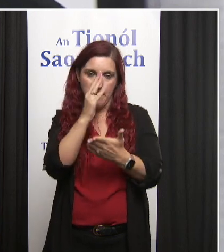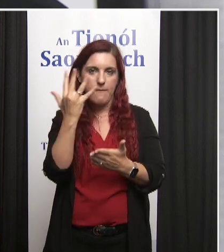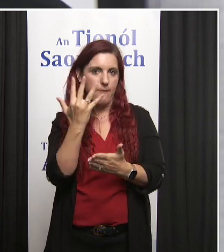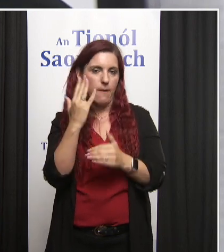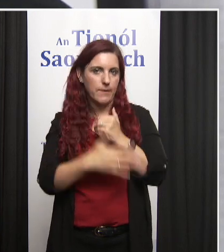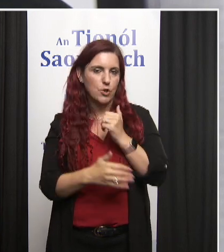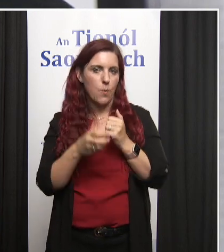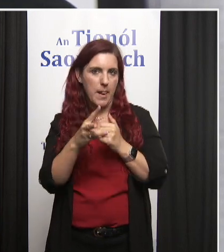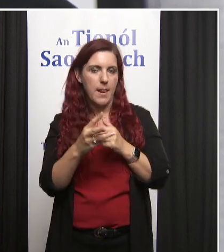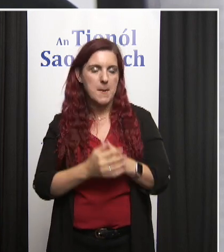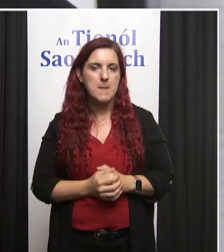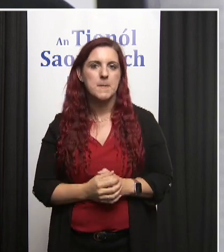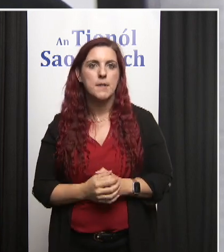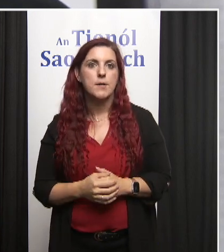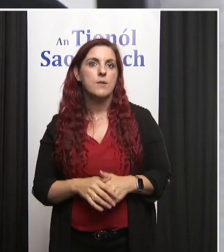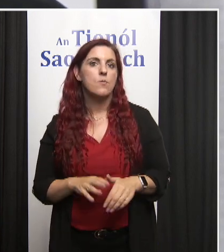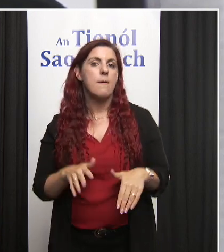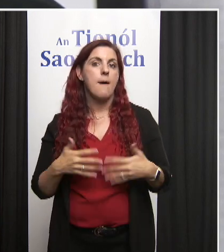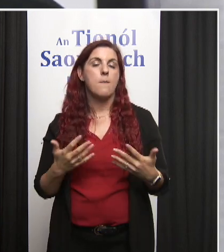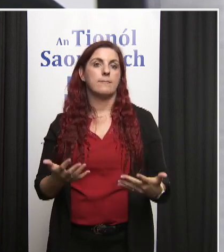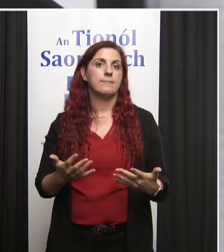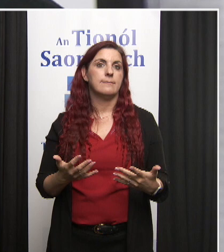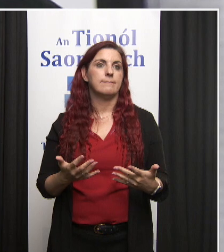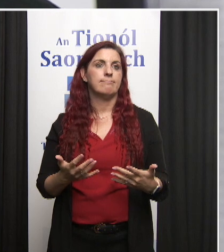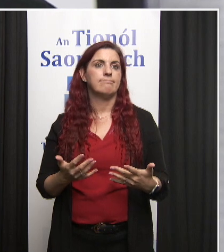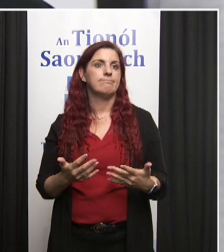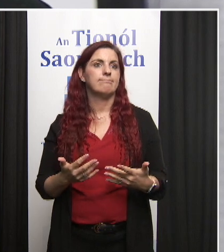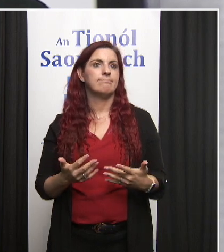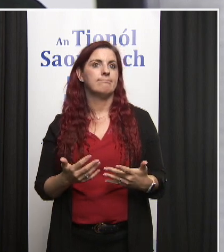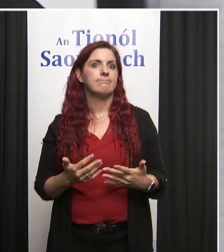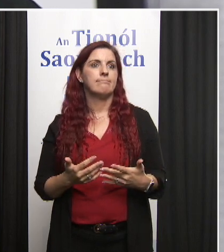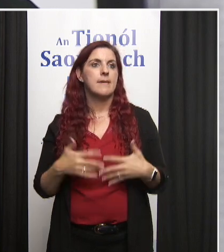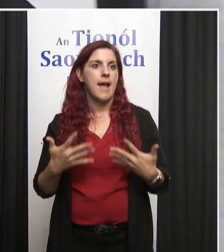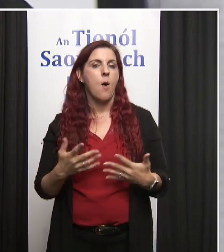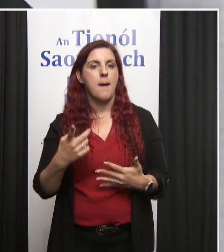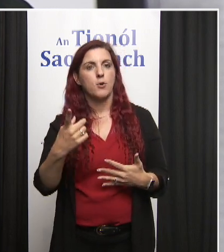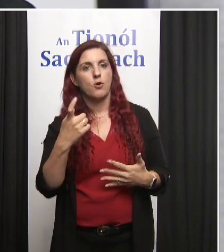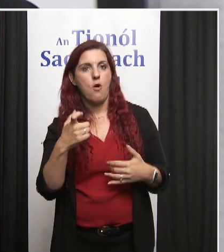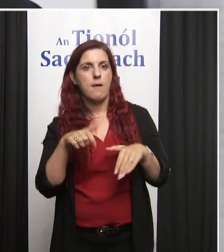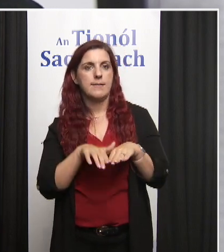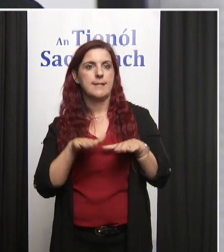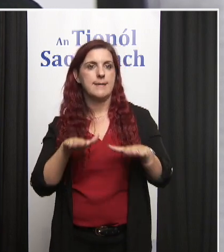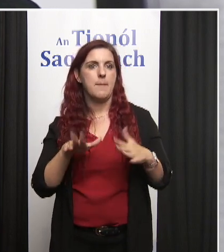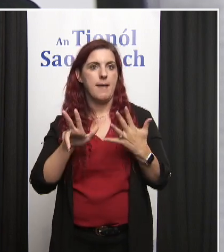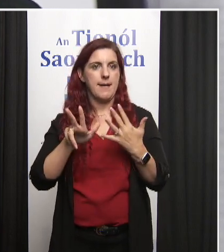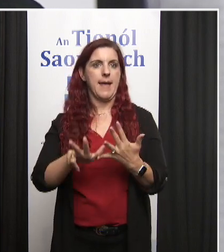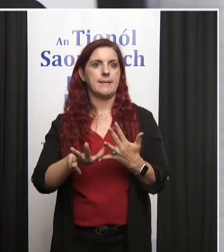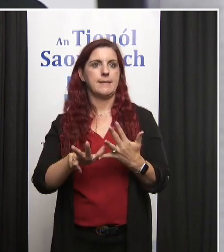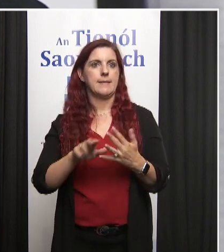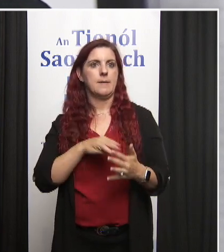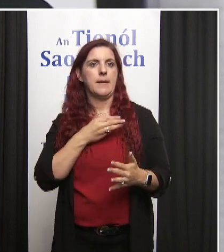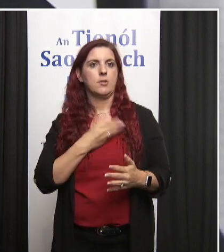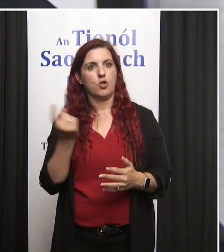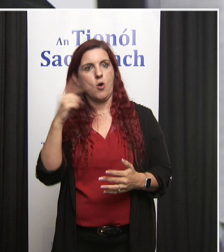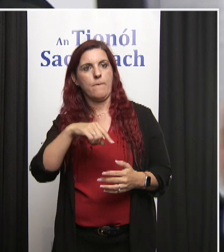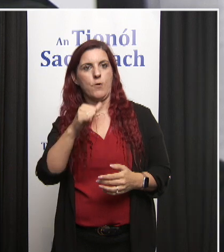p.m. And so, without further haste, I will call on table 8, please, to give the